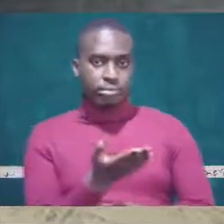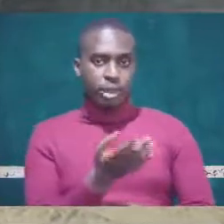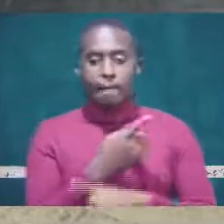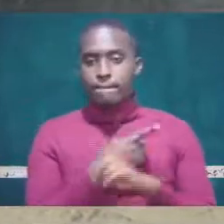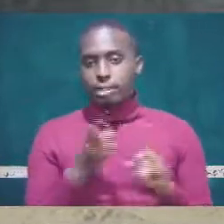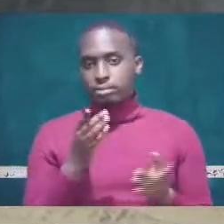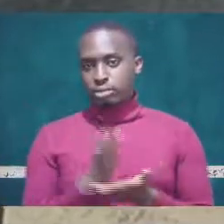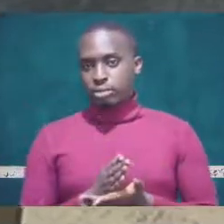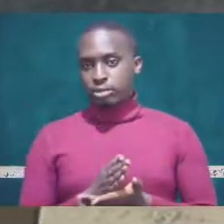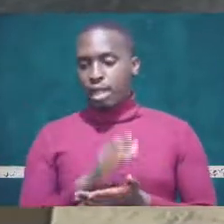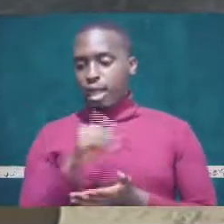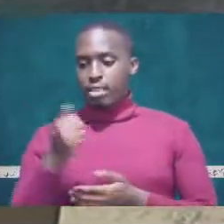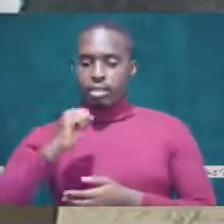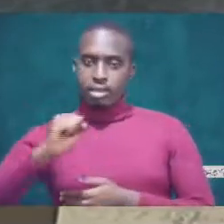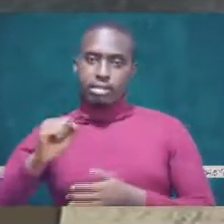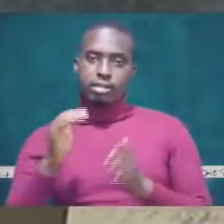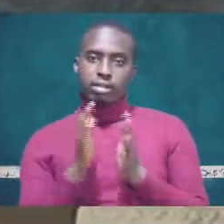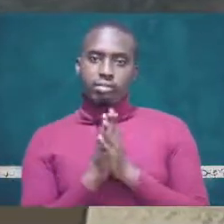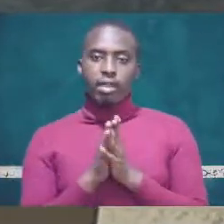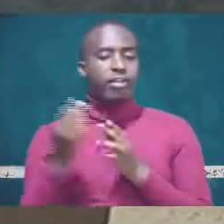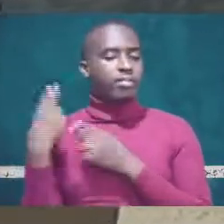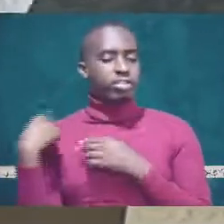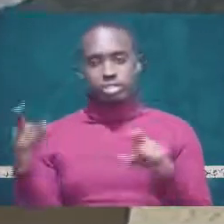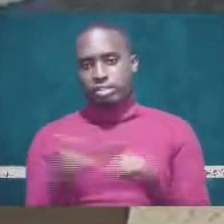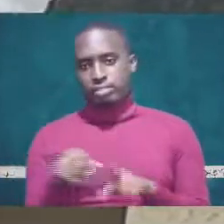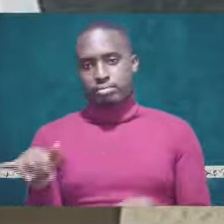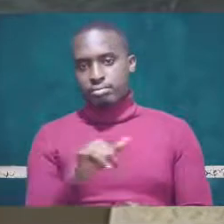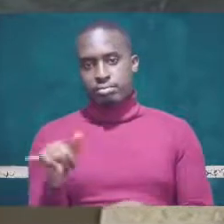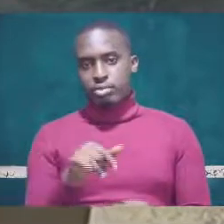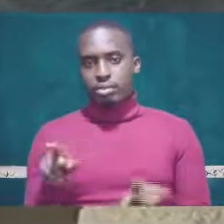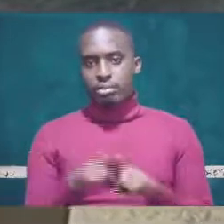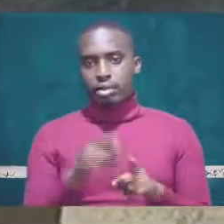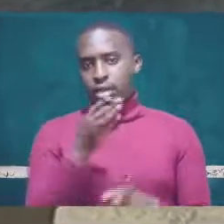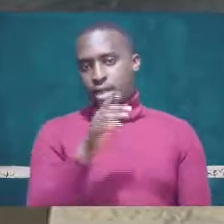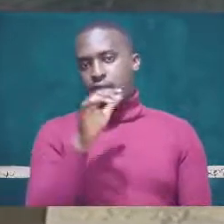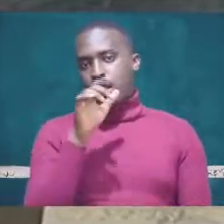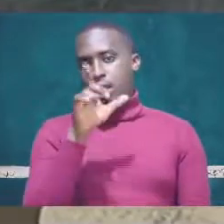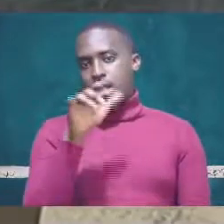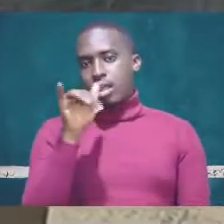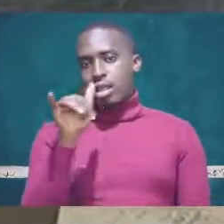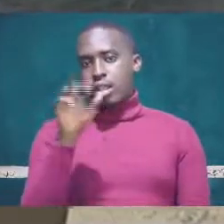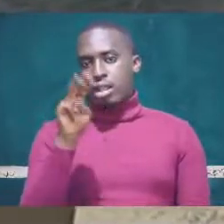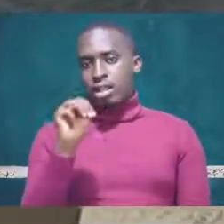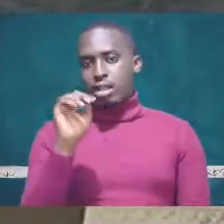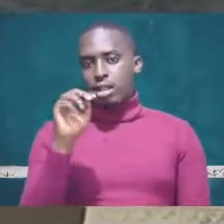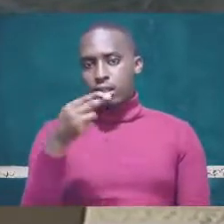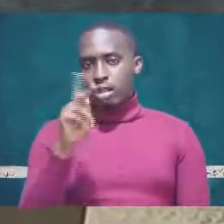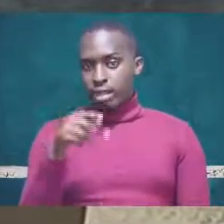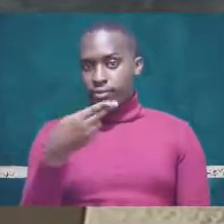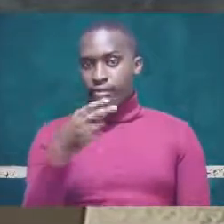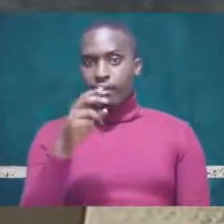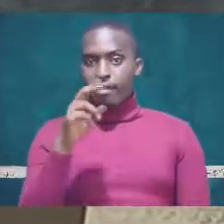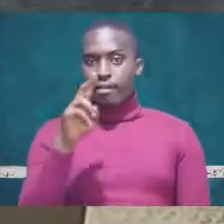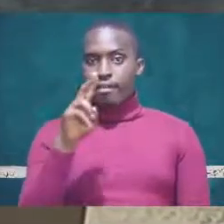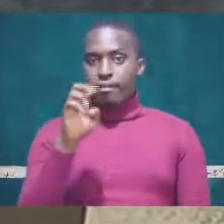But on the other hand, the function is the same because there is lymph vessels, there is lymph veins,